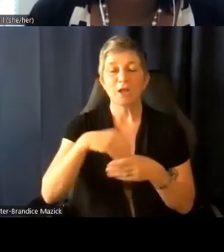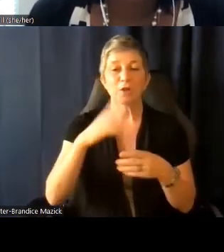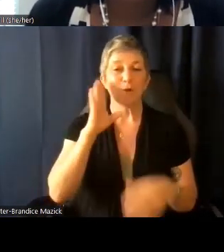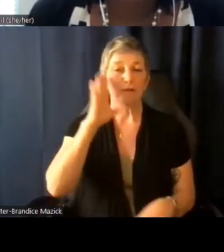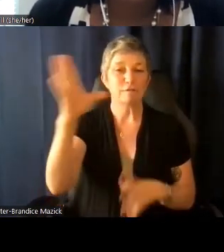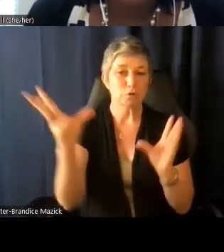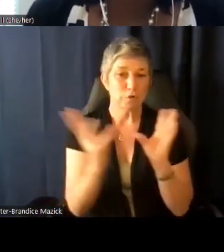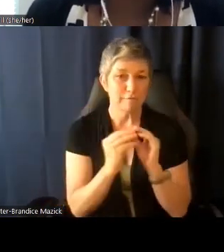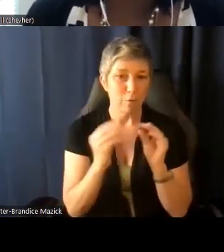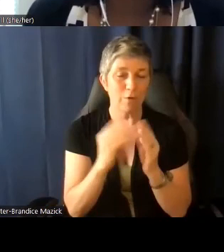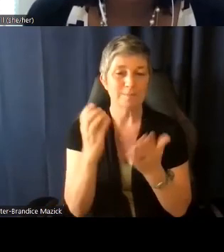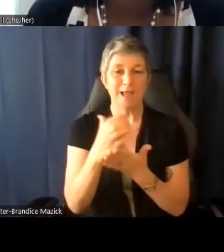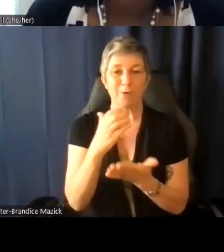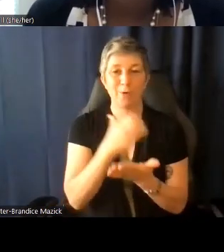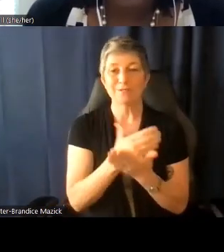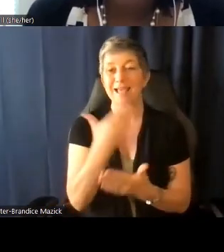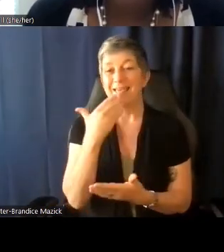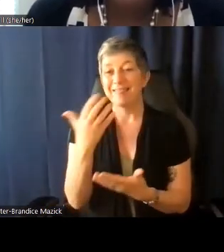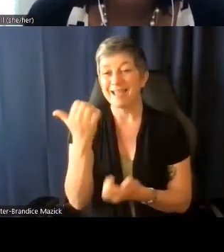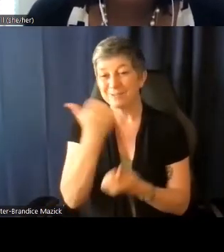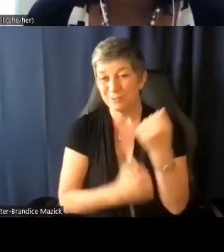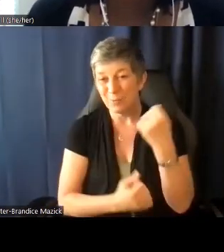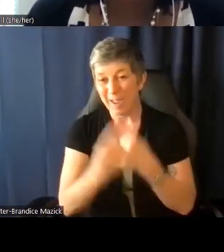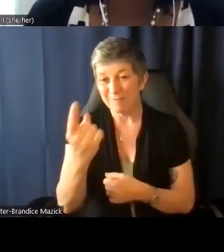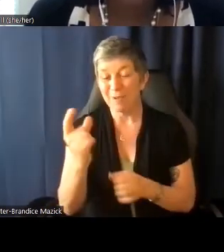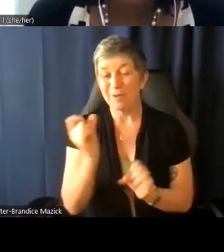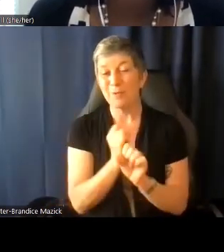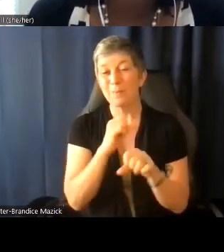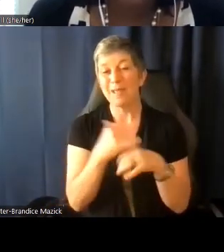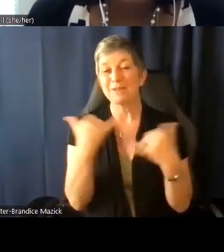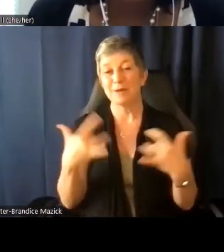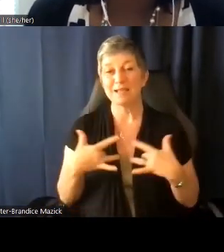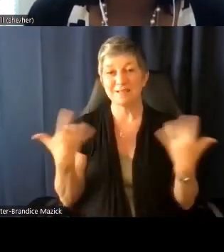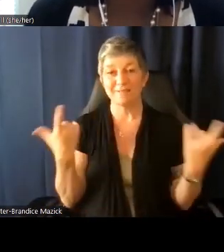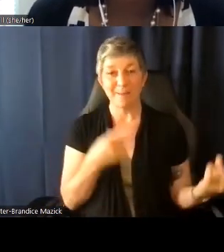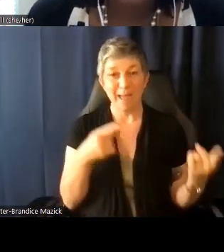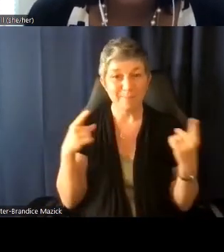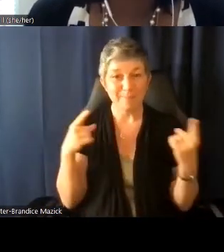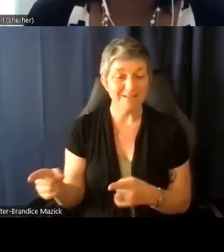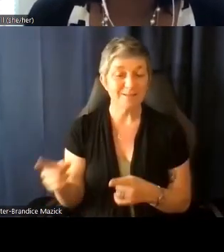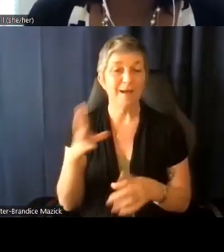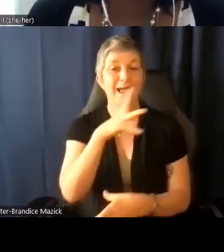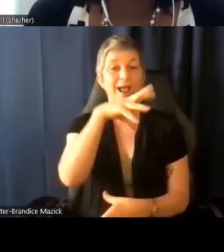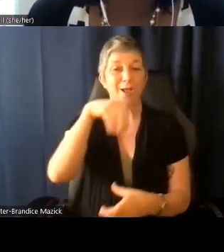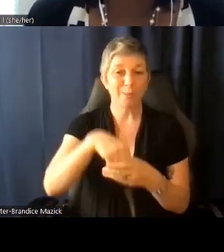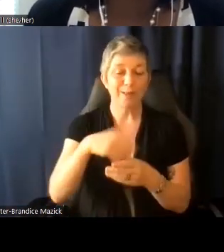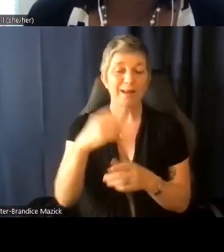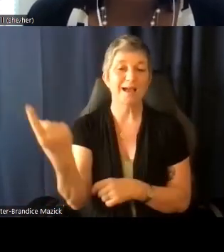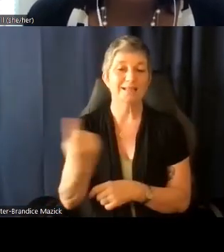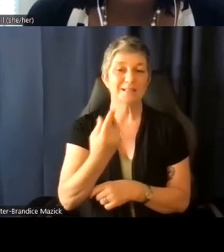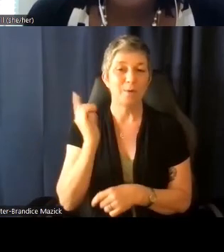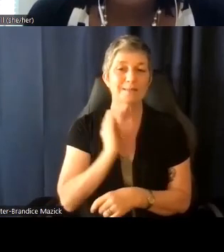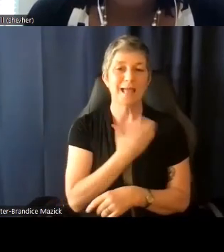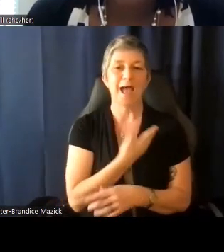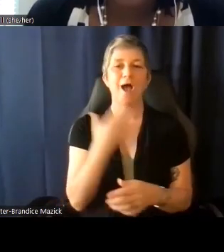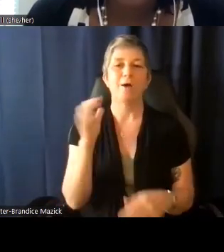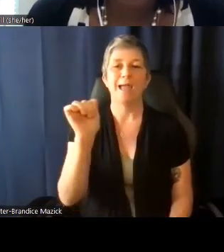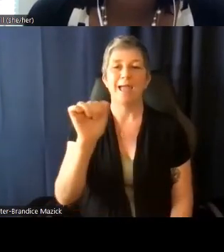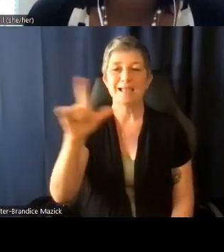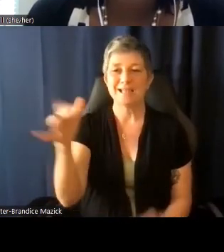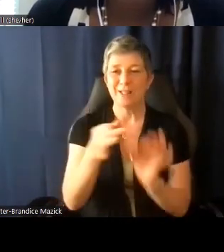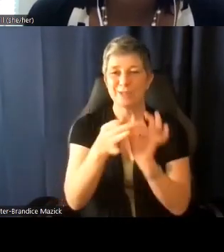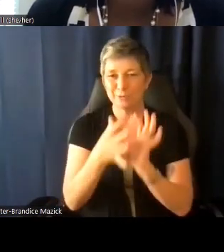and courses. Thanks to everyone who made today's event possible, including, as always, our American Sign